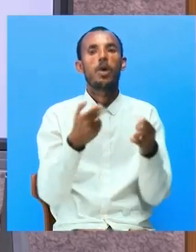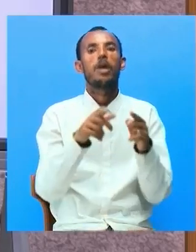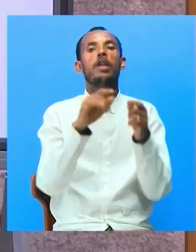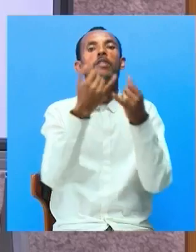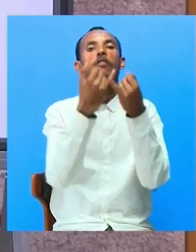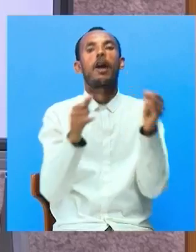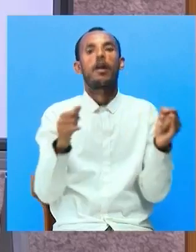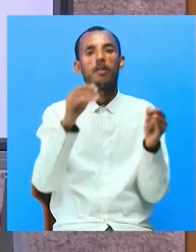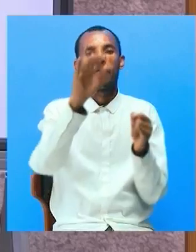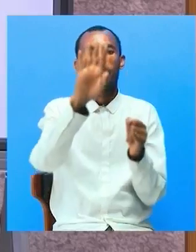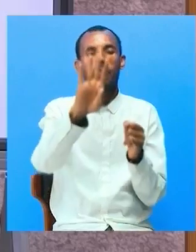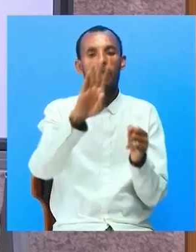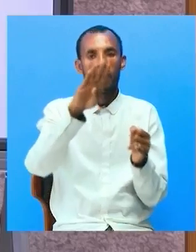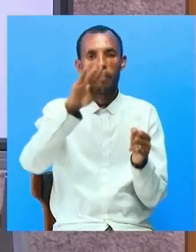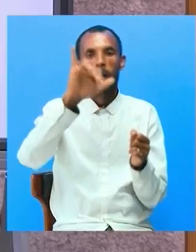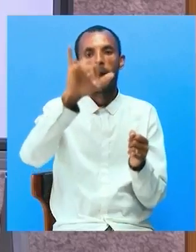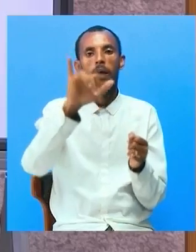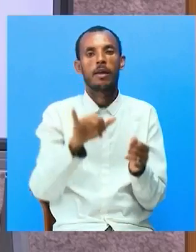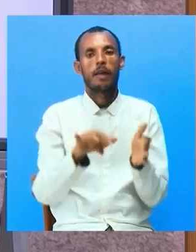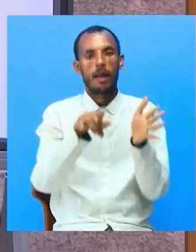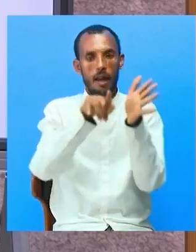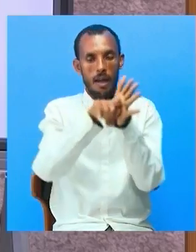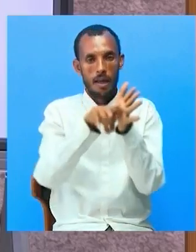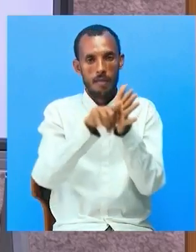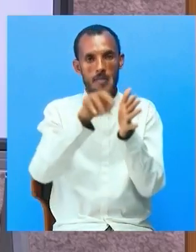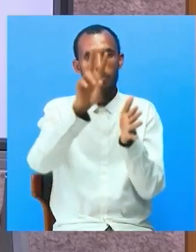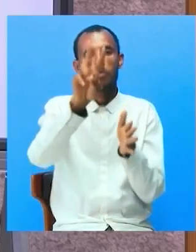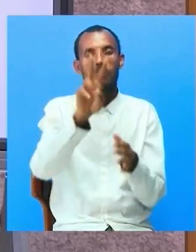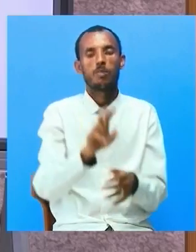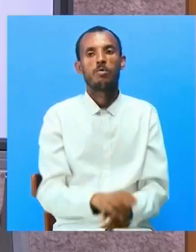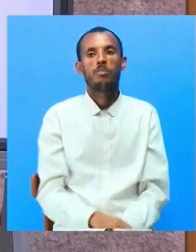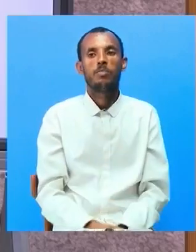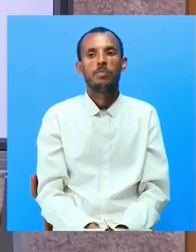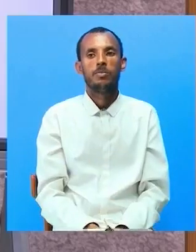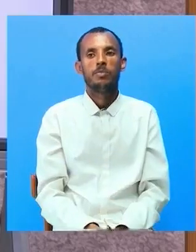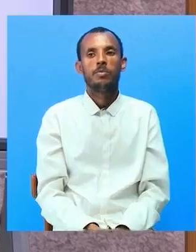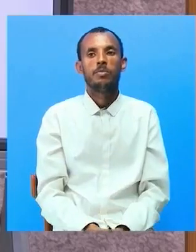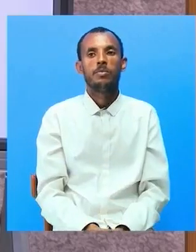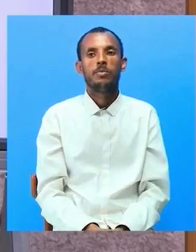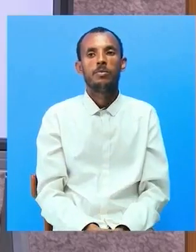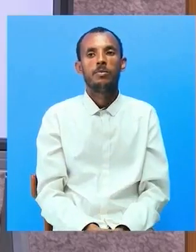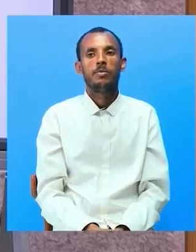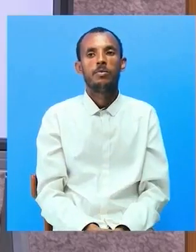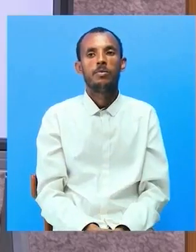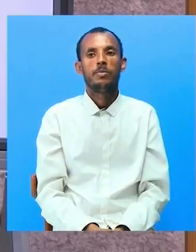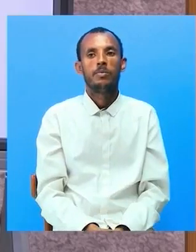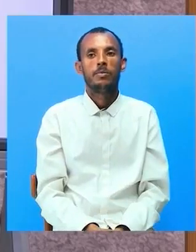when you divide 4 by negative 2,